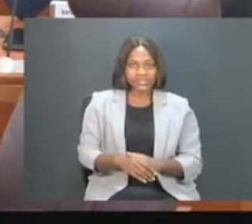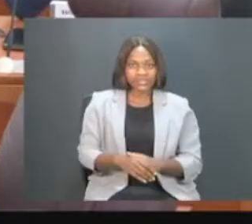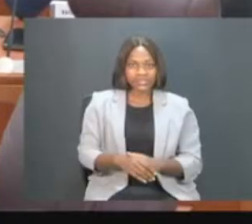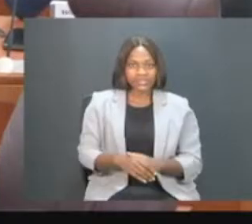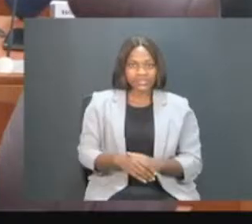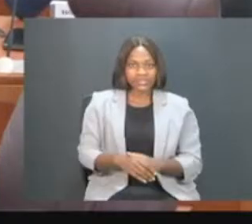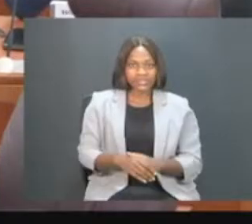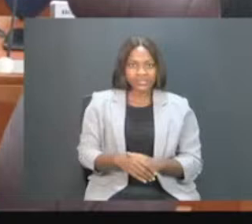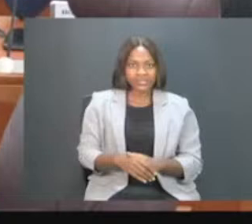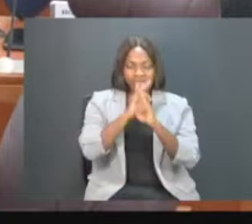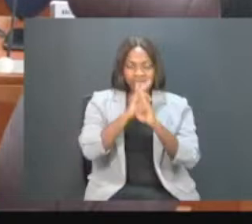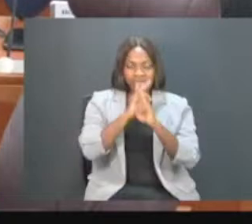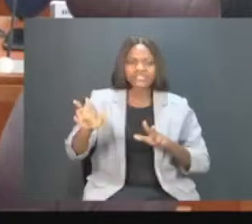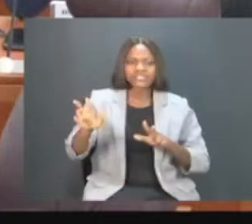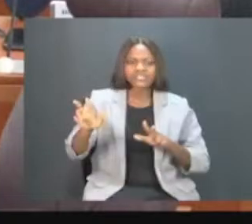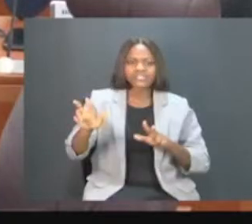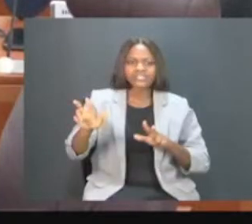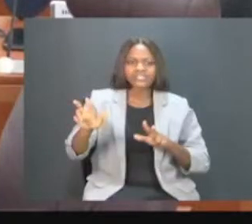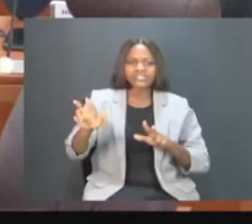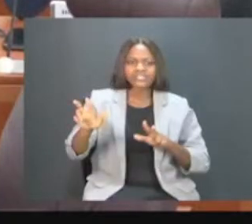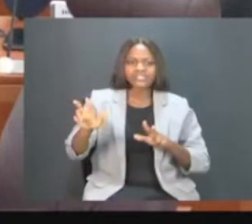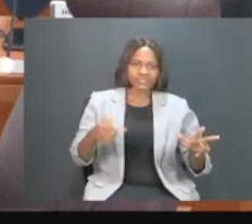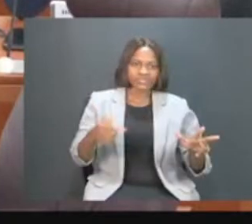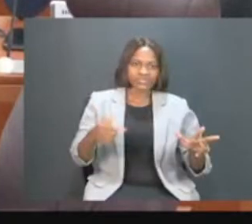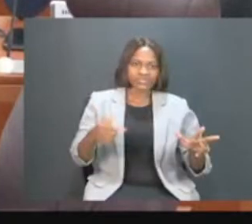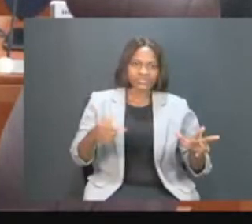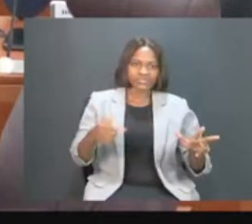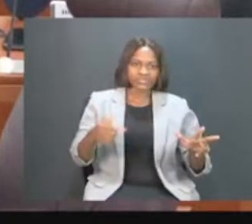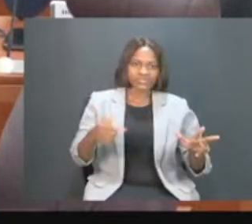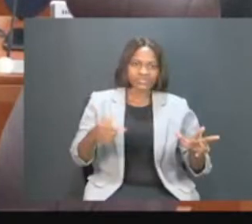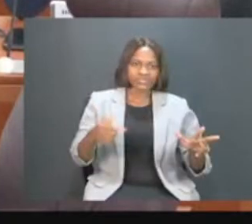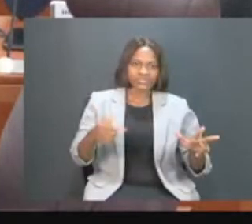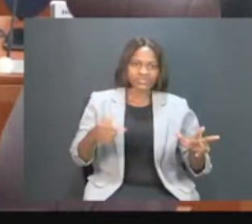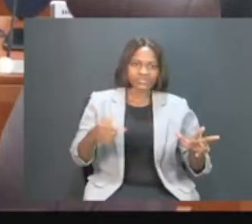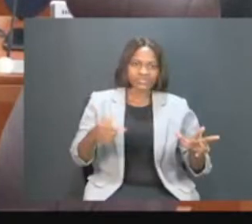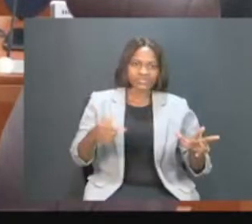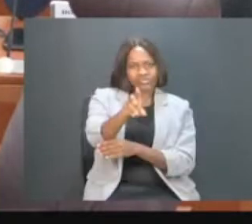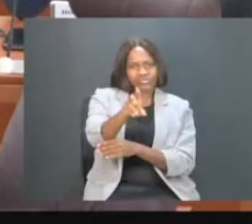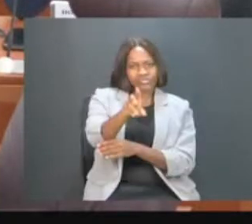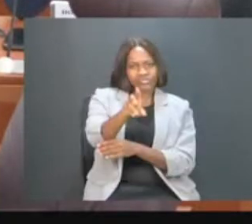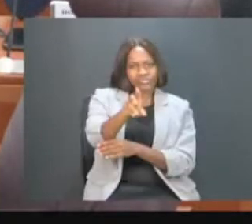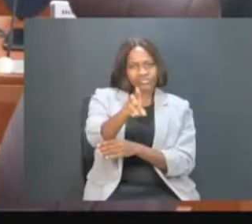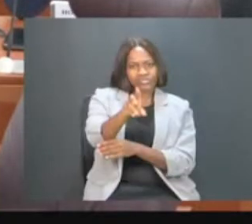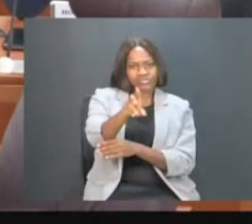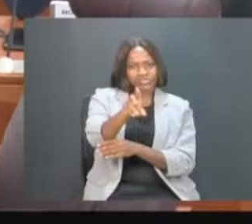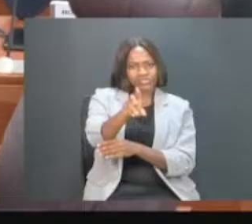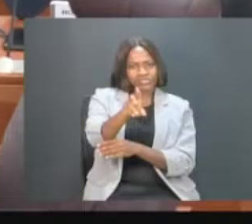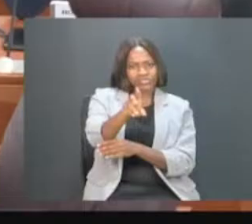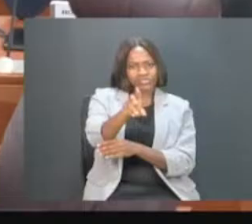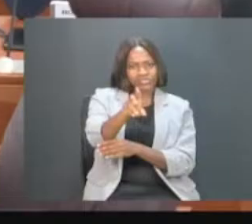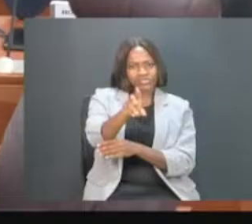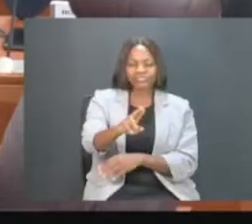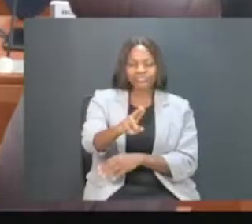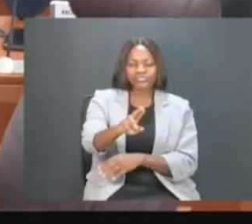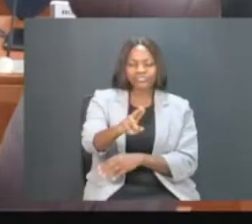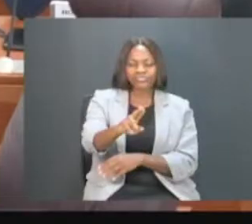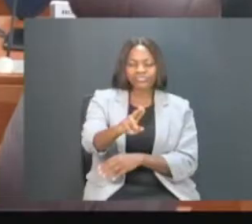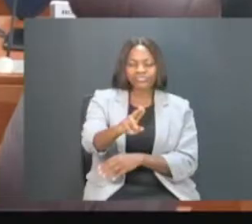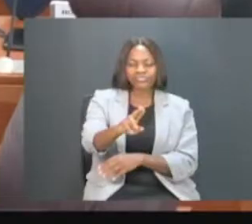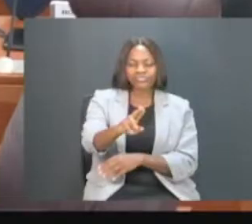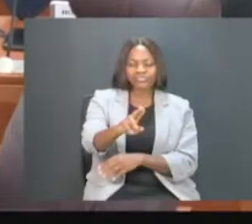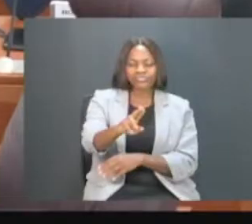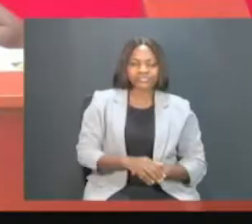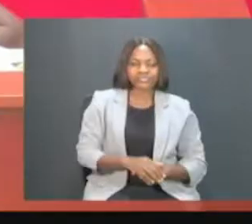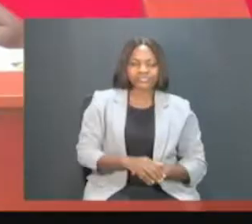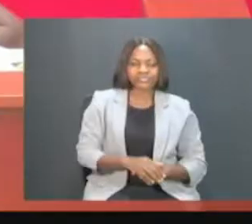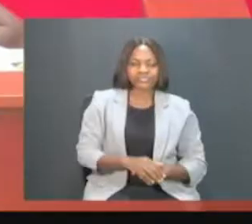it was supposed to be Kojo Opon Nkrumah, who is the Honorable, I just asked a simple question. On this note, would the leadership yield to Dr.